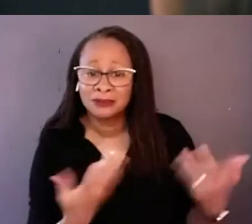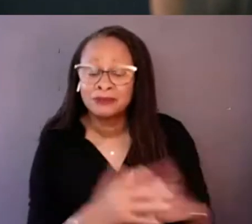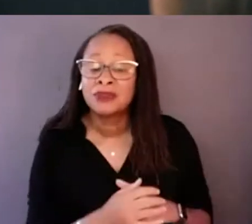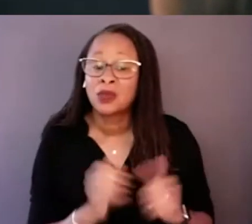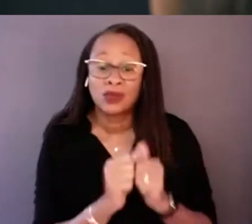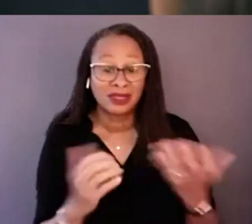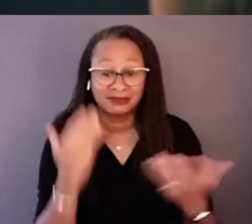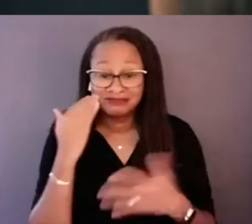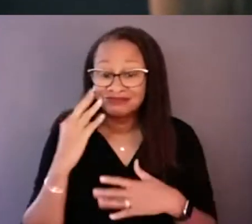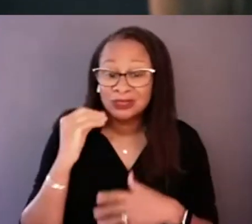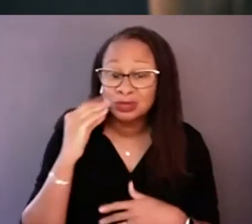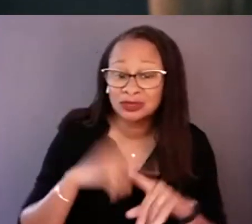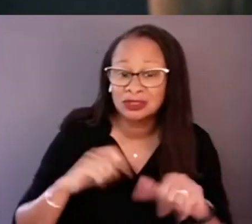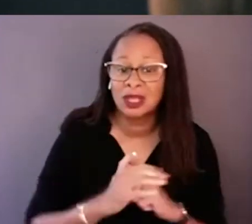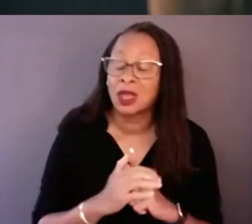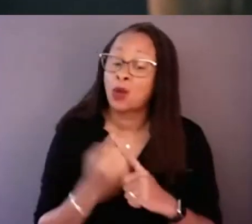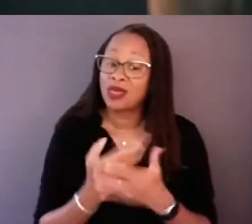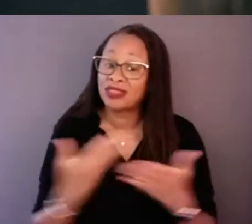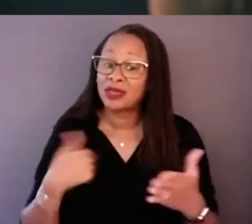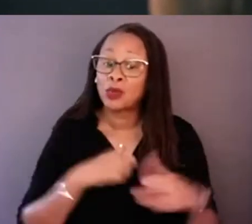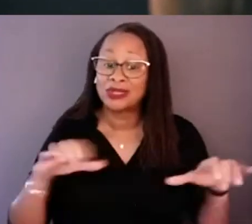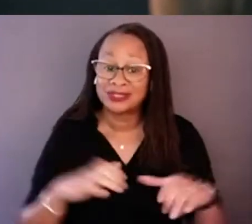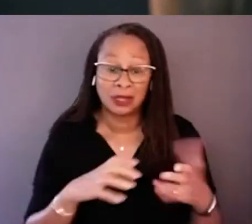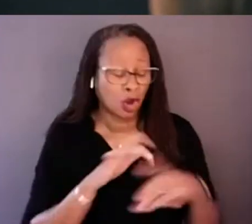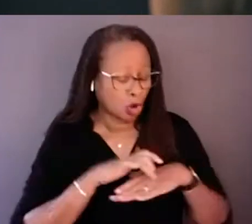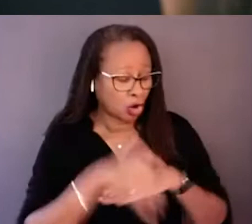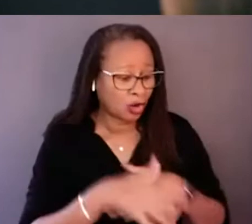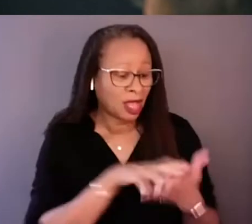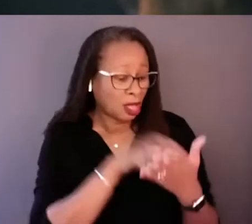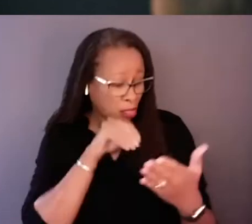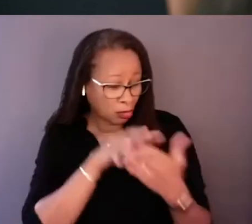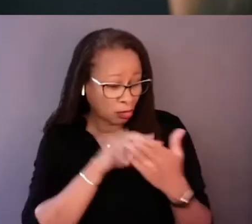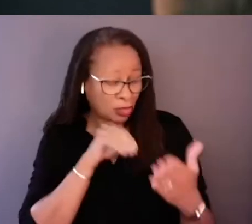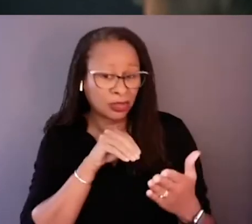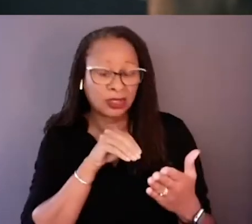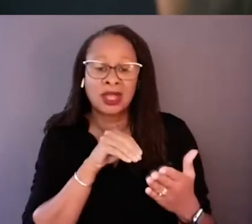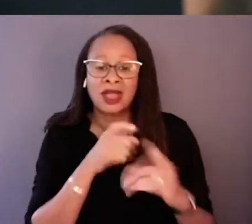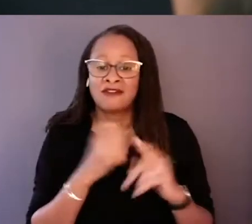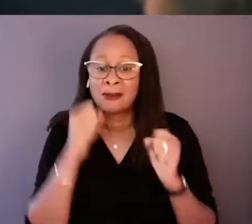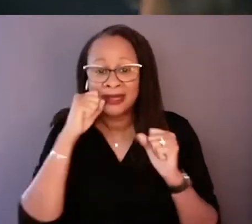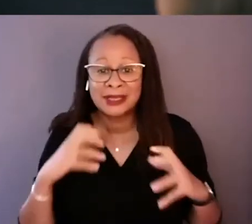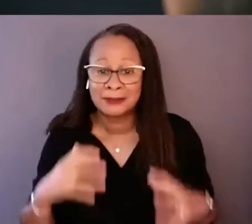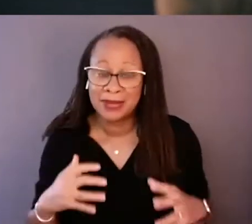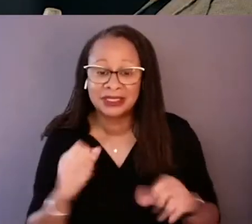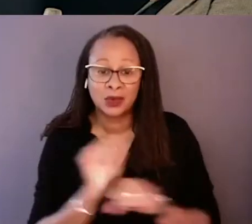really early on, learning from this amazing work of participatory film that's a long tradition in the Amazon, Vincent Carelli and Video